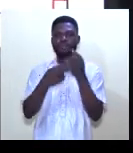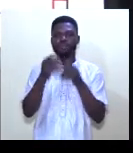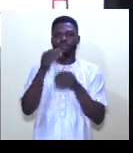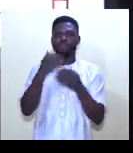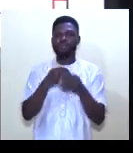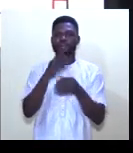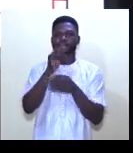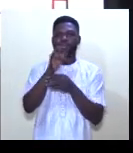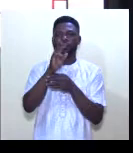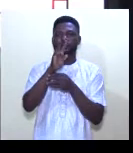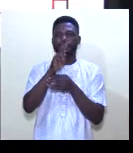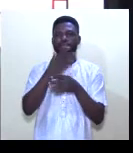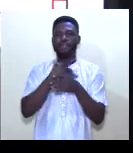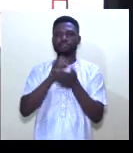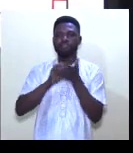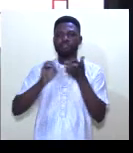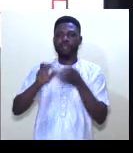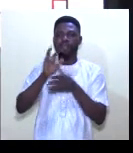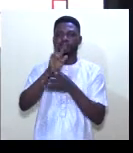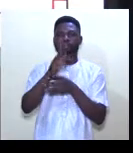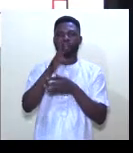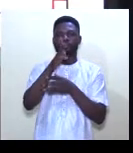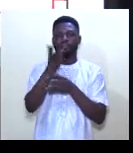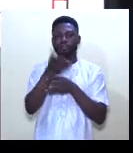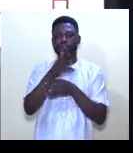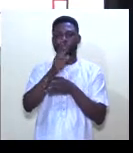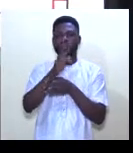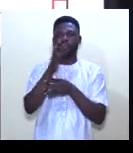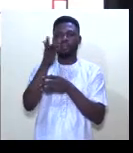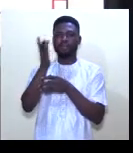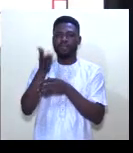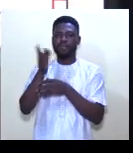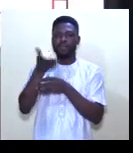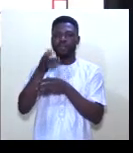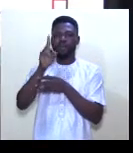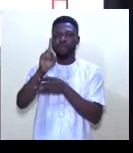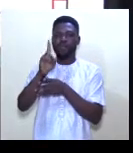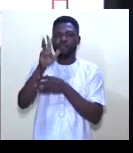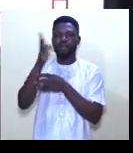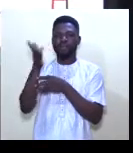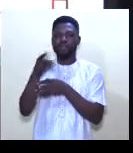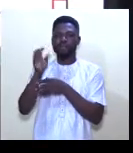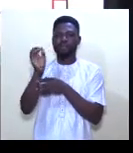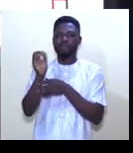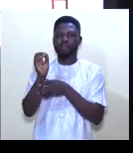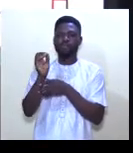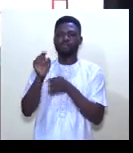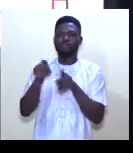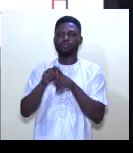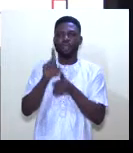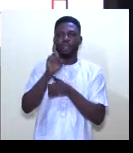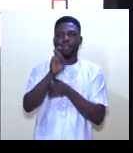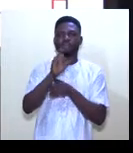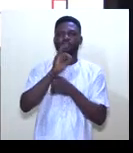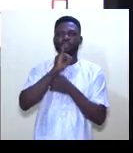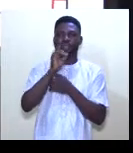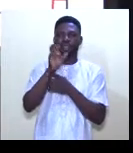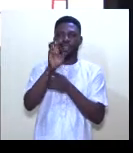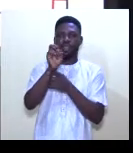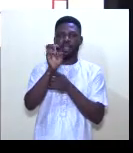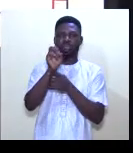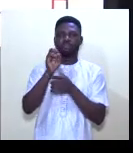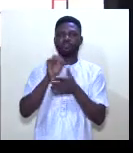divide both sides by 3 to eliminate the 3. 3 cancels 3. 3 here, 1, 3 here, 3. Here 0. So